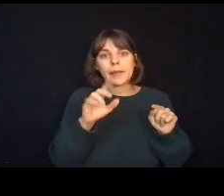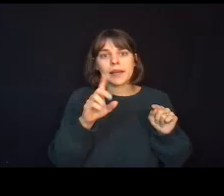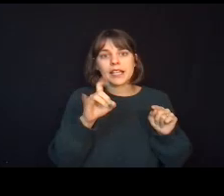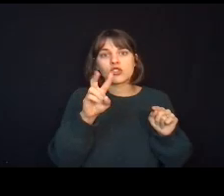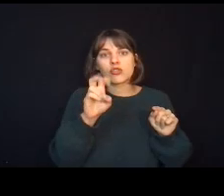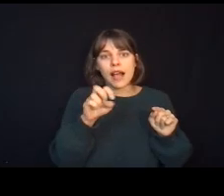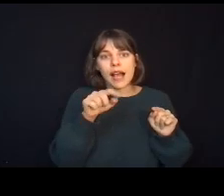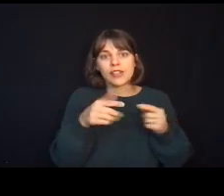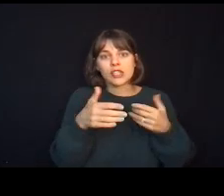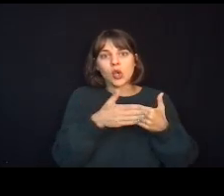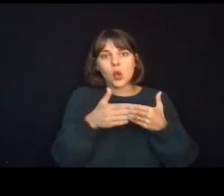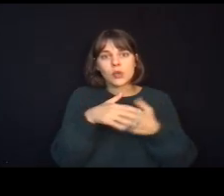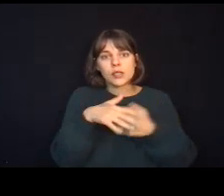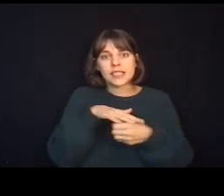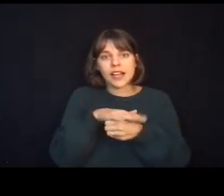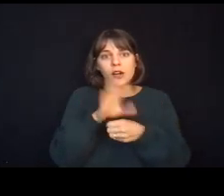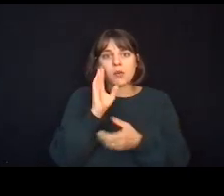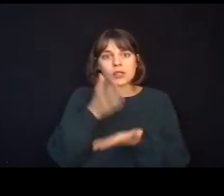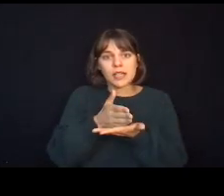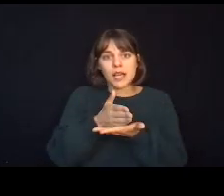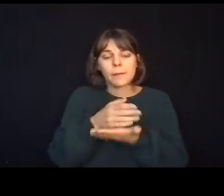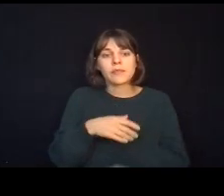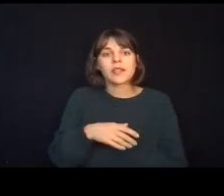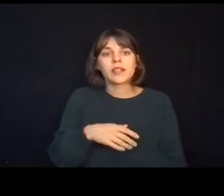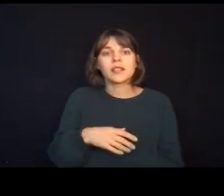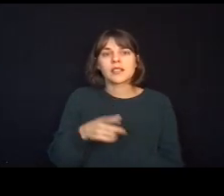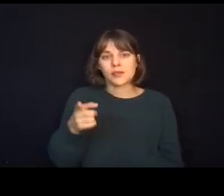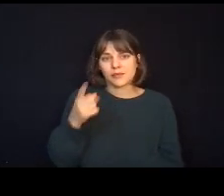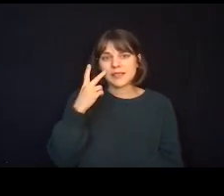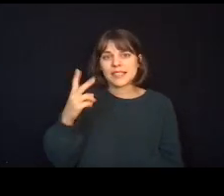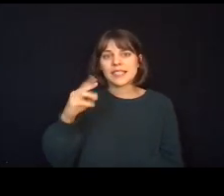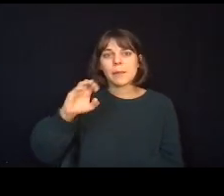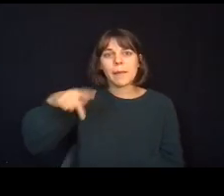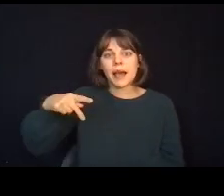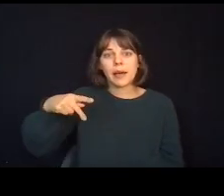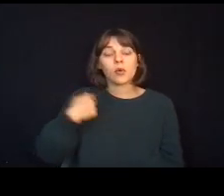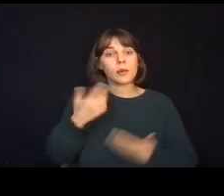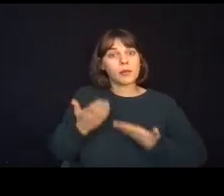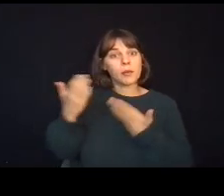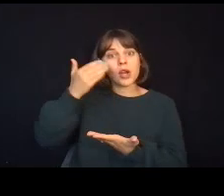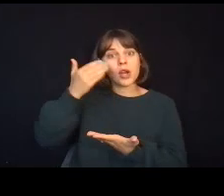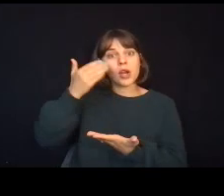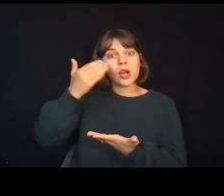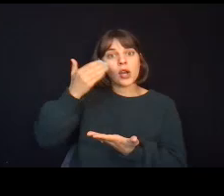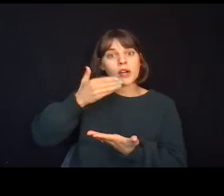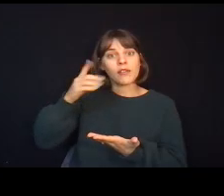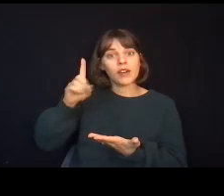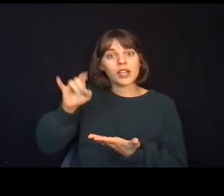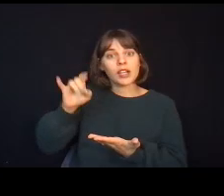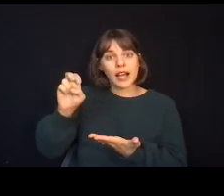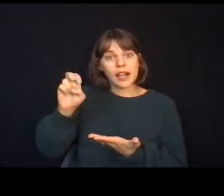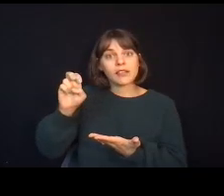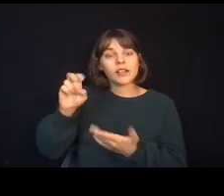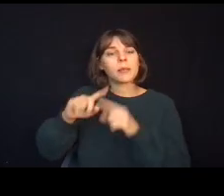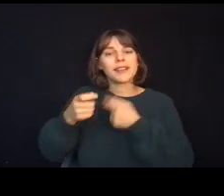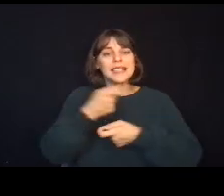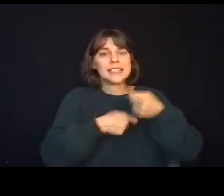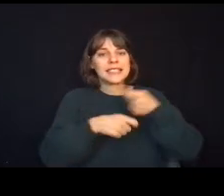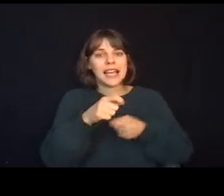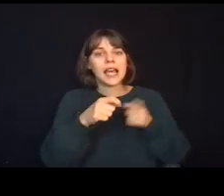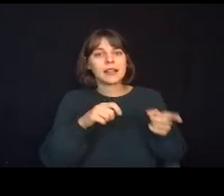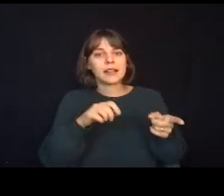you'll see these red X's where the proposed stops were on Waterfront Drive, and you'll see the stop locations at